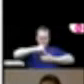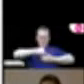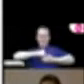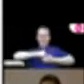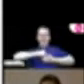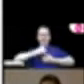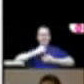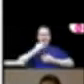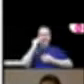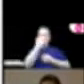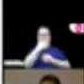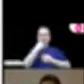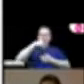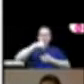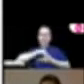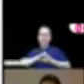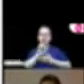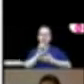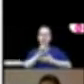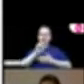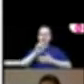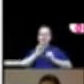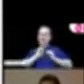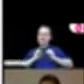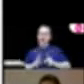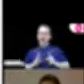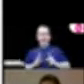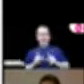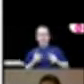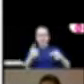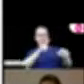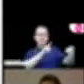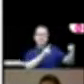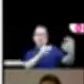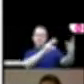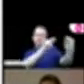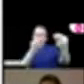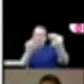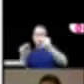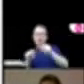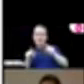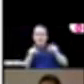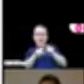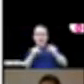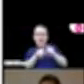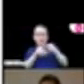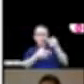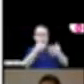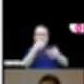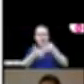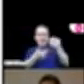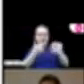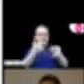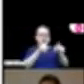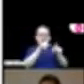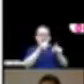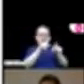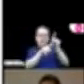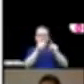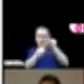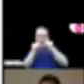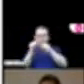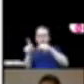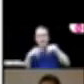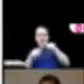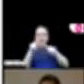that each and every woman who was there was telling the same story, but in a different way. A woman from